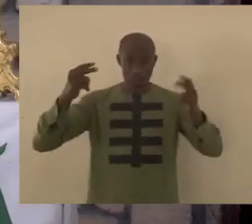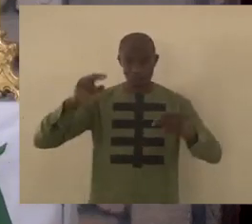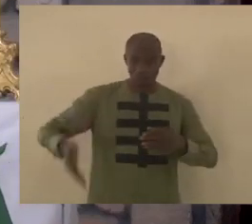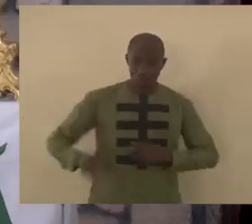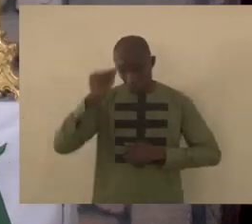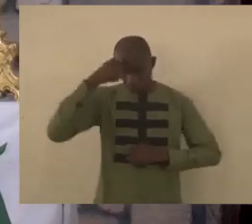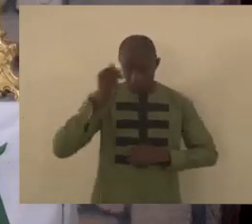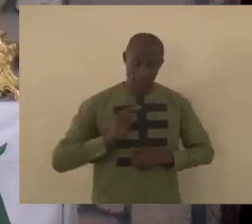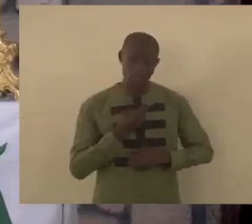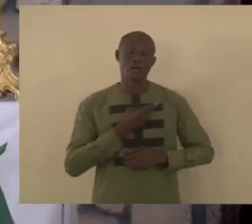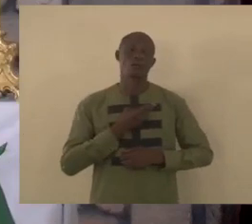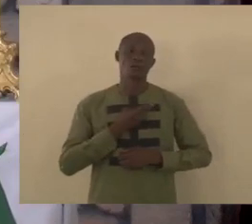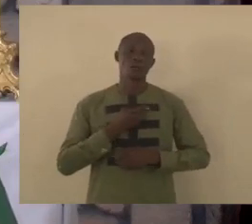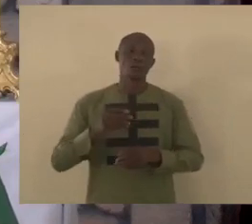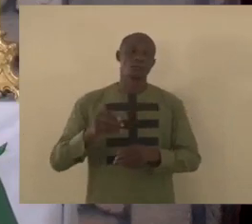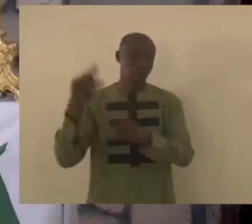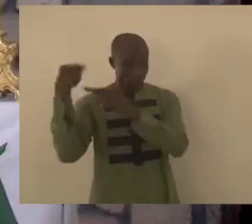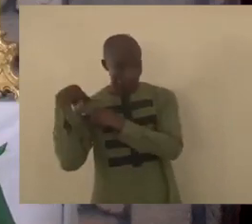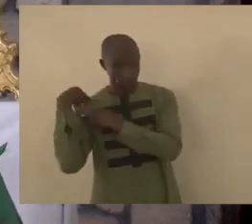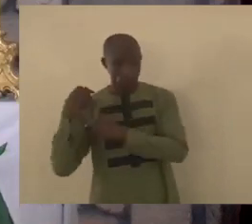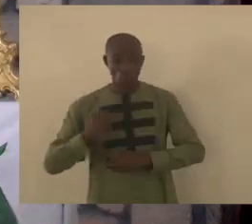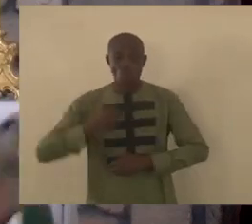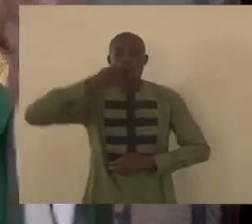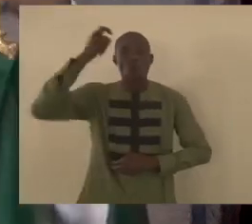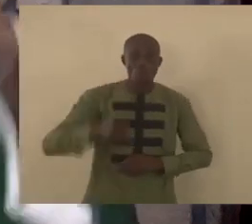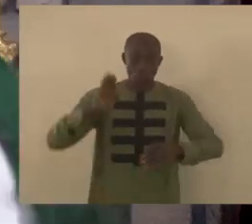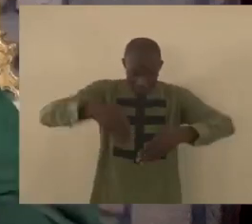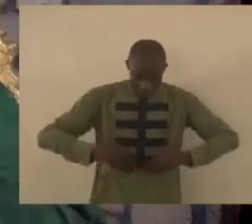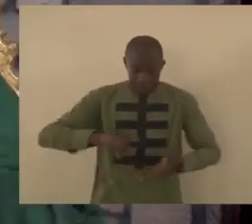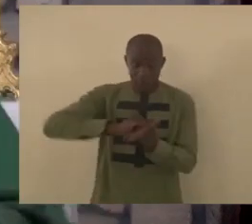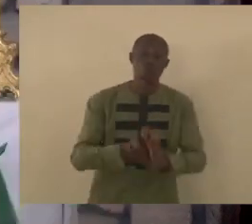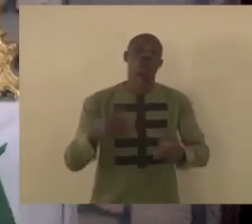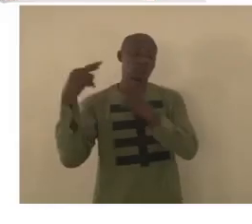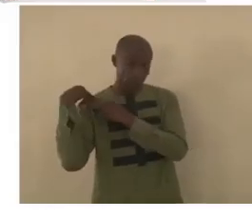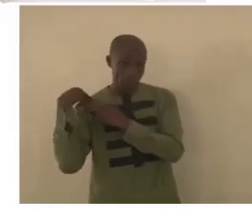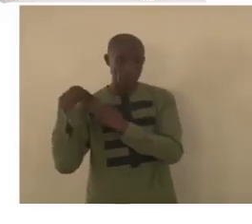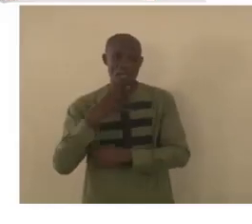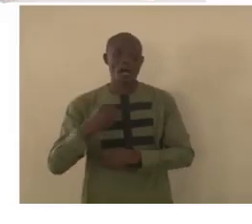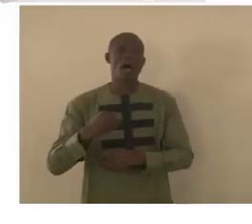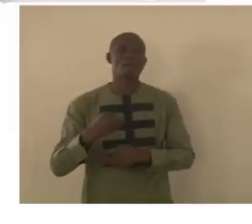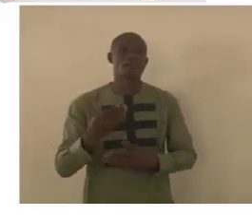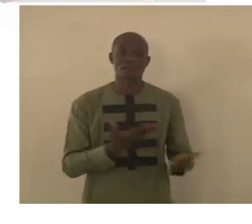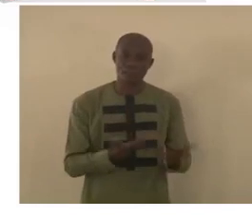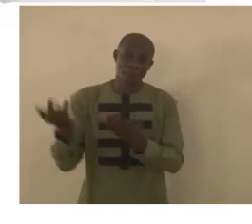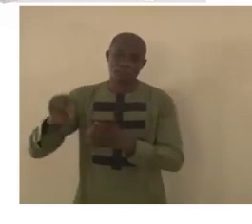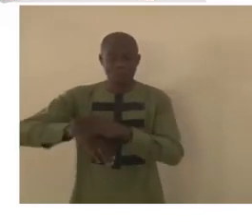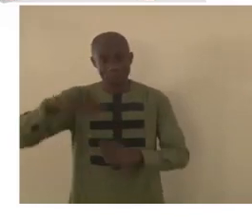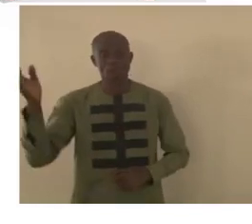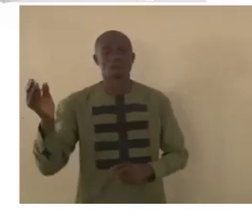Our titles should remind us of our specific responsibilities. We must accept those responsibilities and carry them